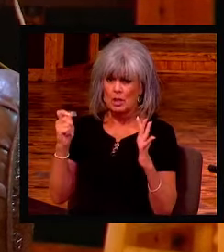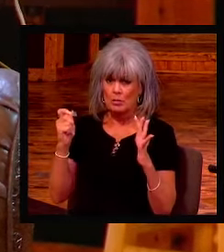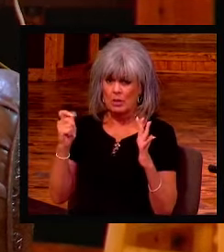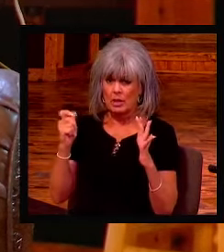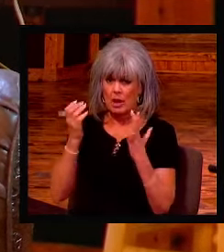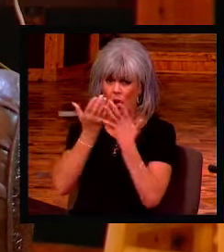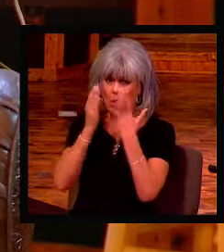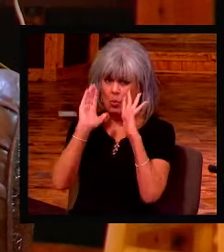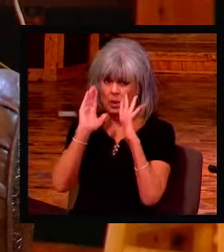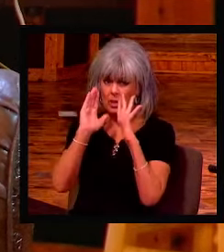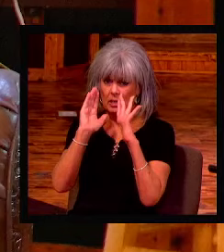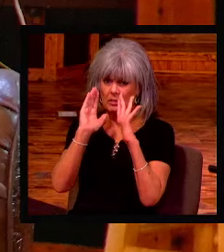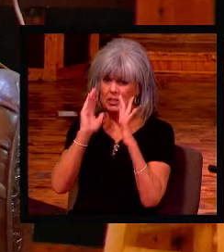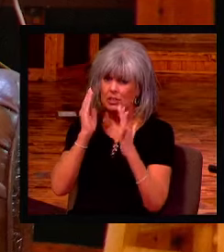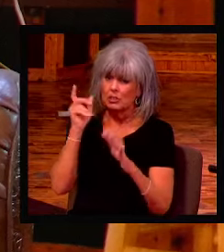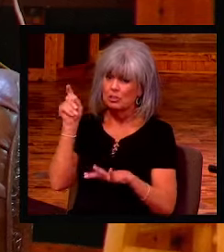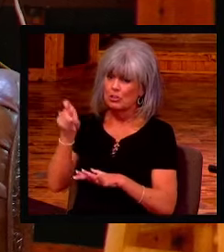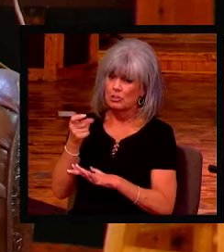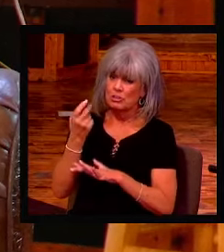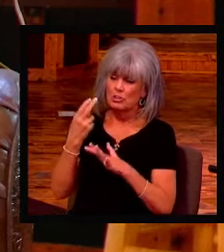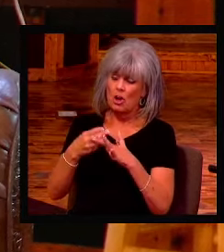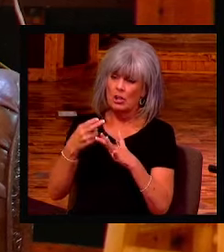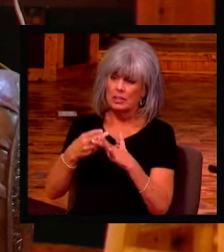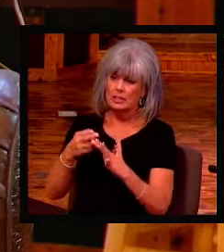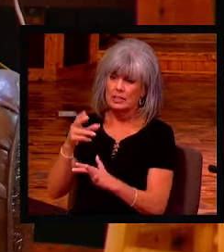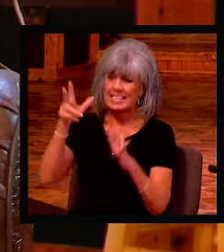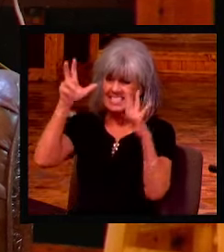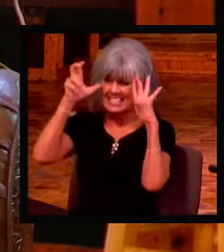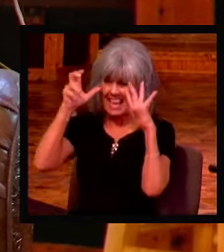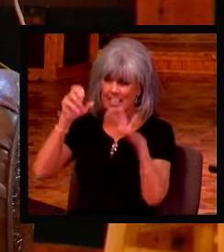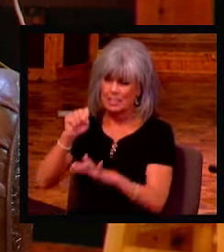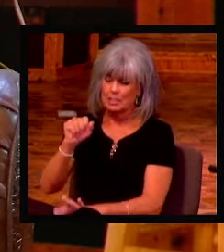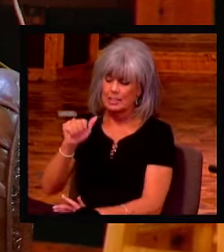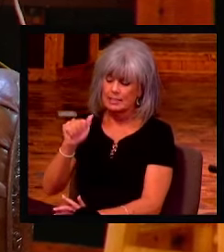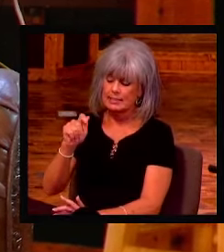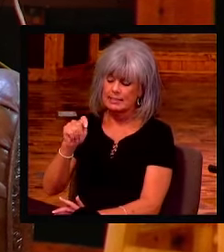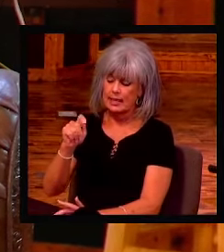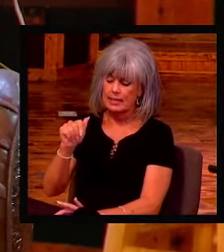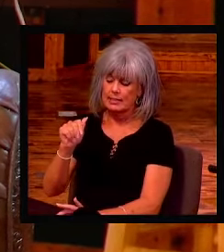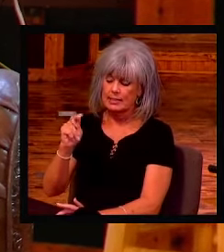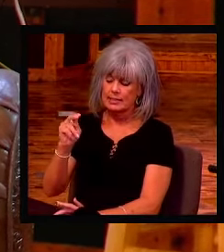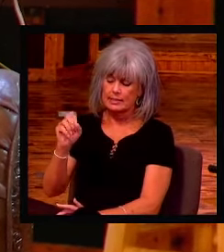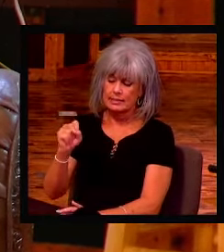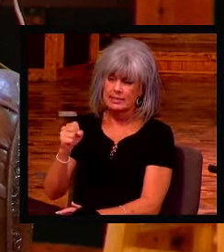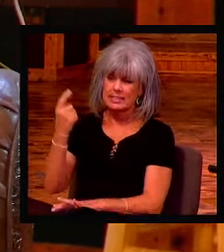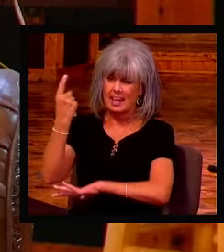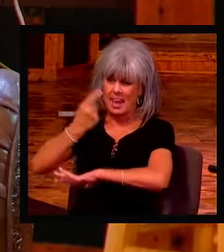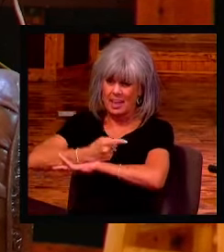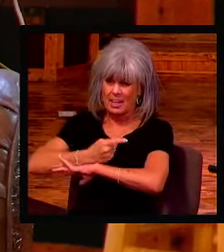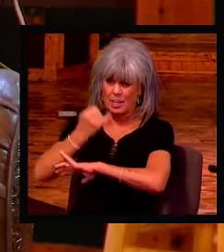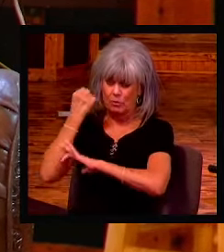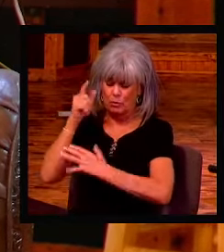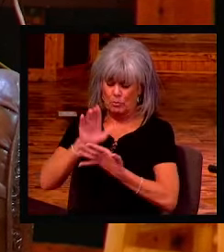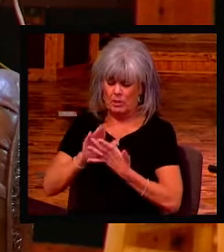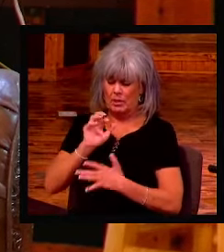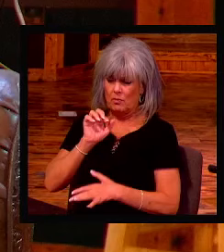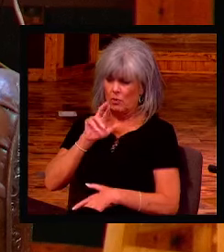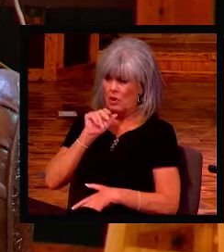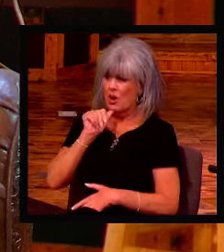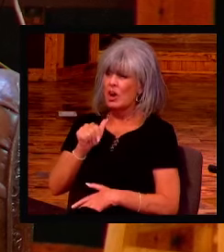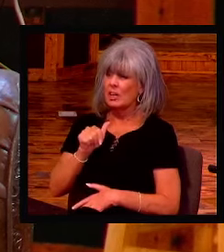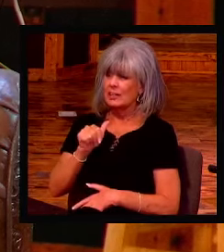So you're celebrating Satan's Day. And whether you want to believe it or not, it's an evil